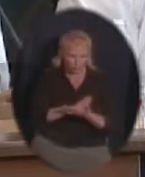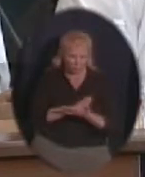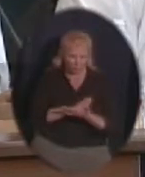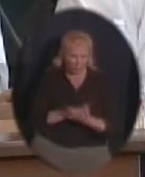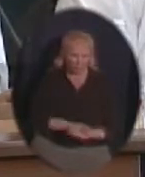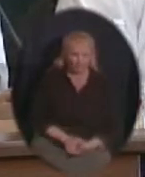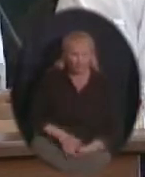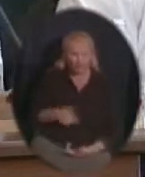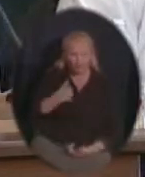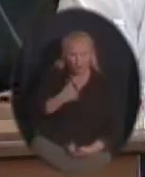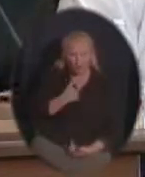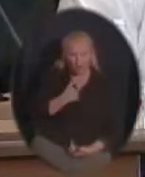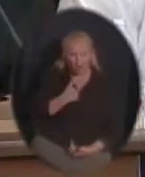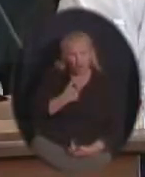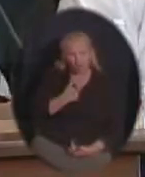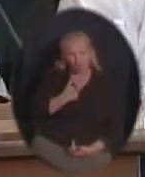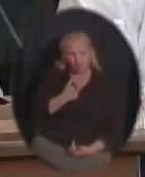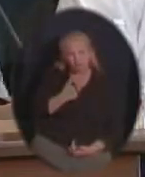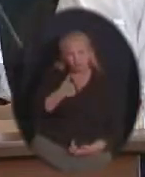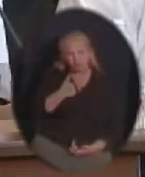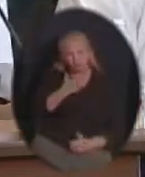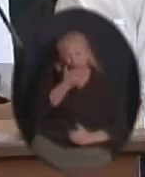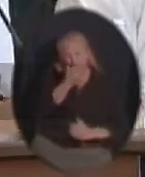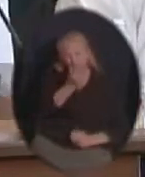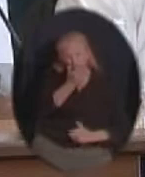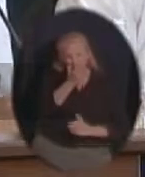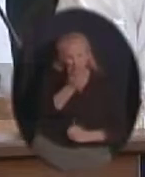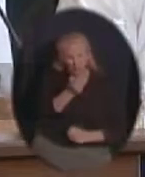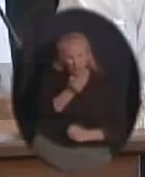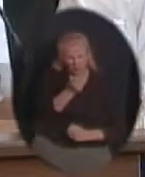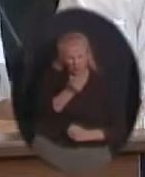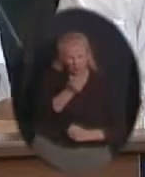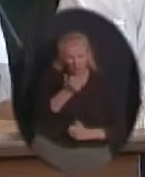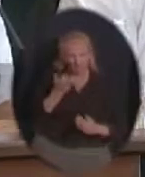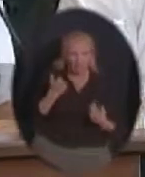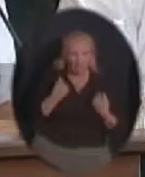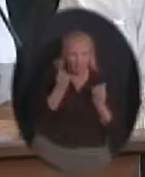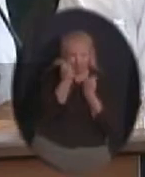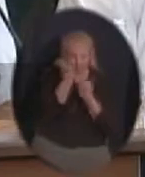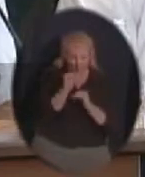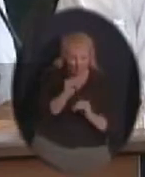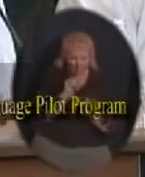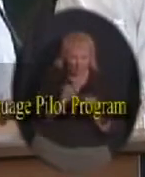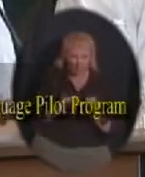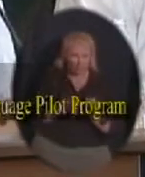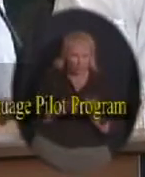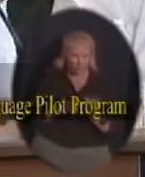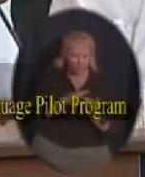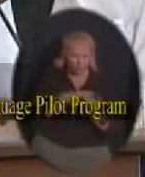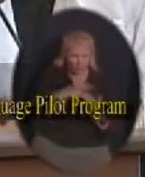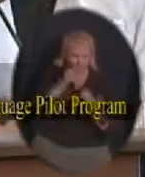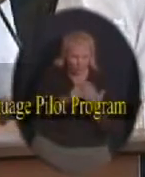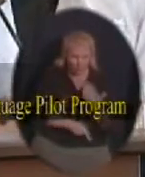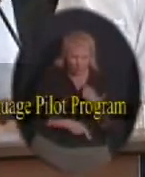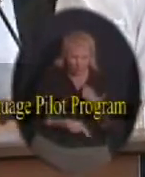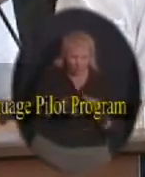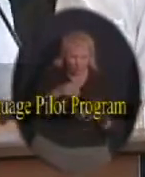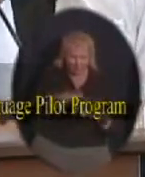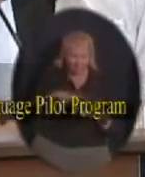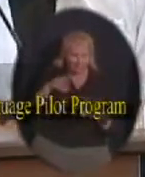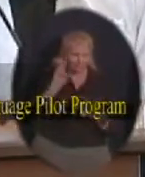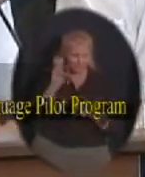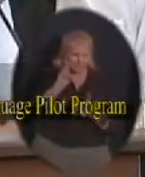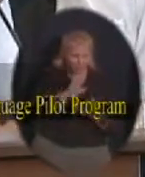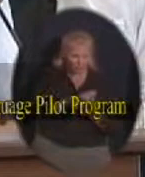be interested in looking at a limited pilot with 6 students. That being said, what would we do about the schedule? We know that